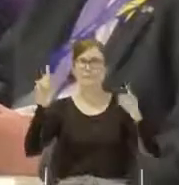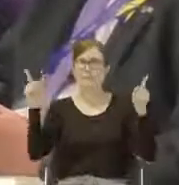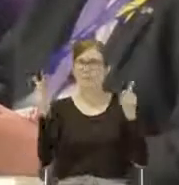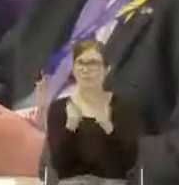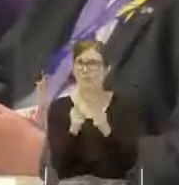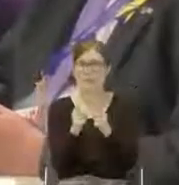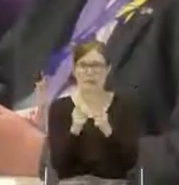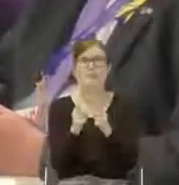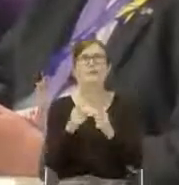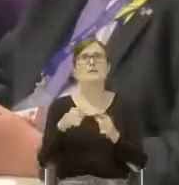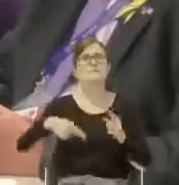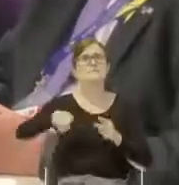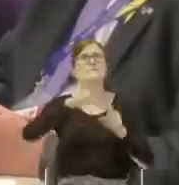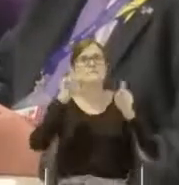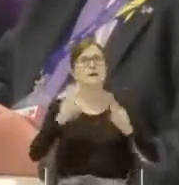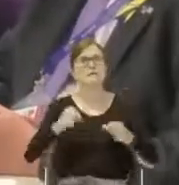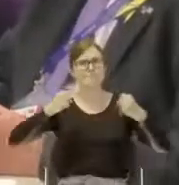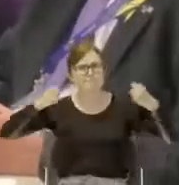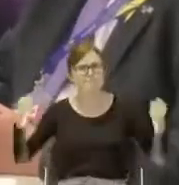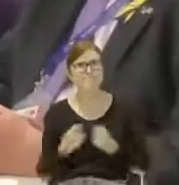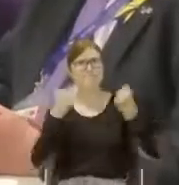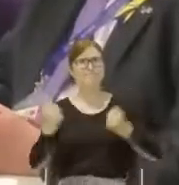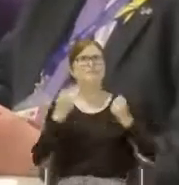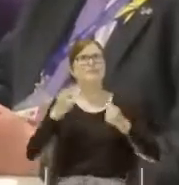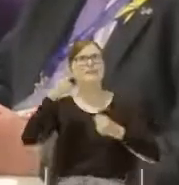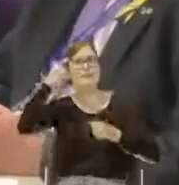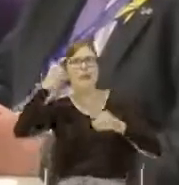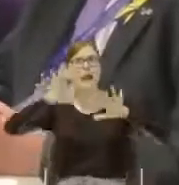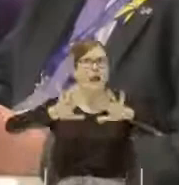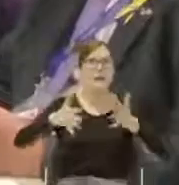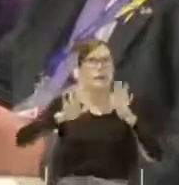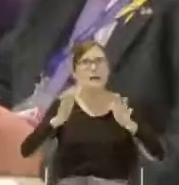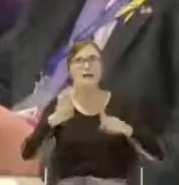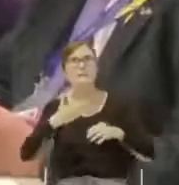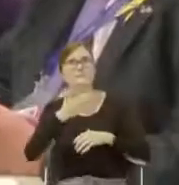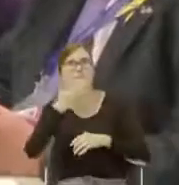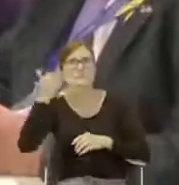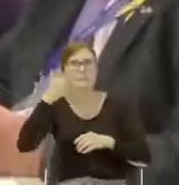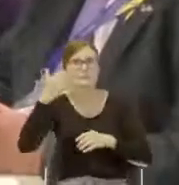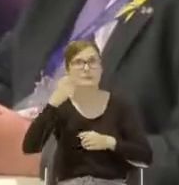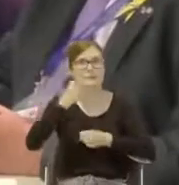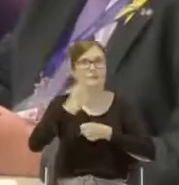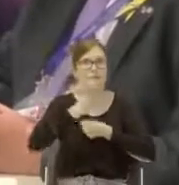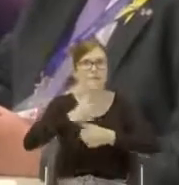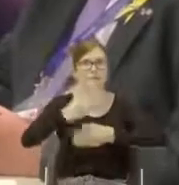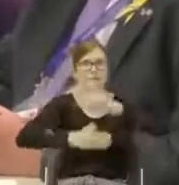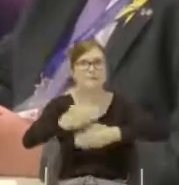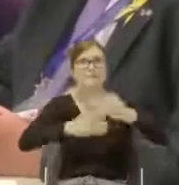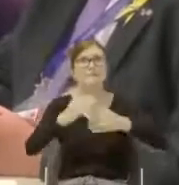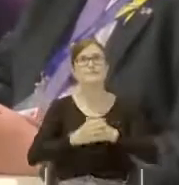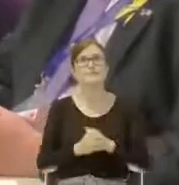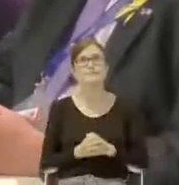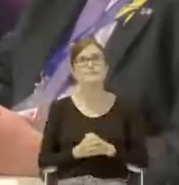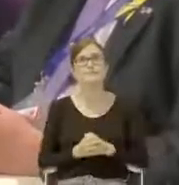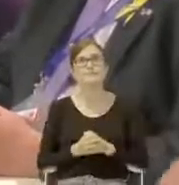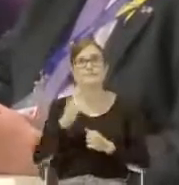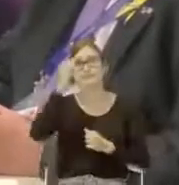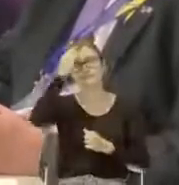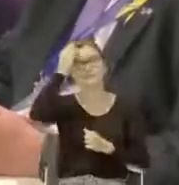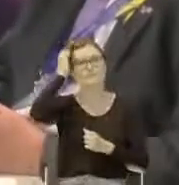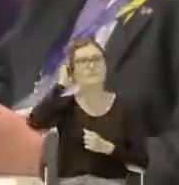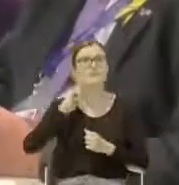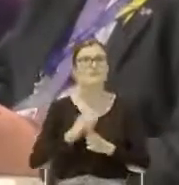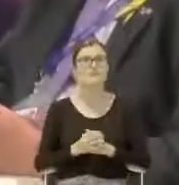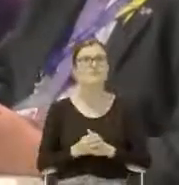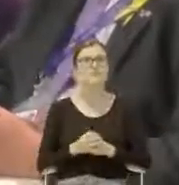I used to say, think out of box, But I also mentioned there's things